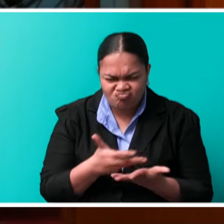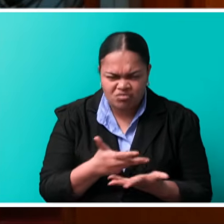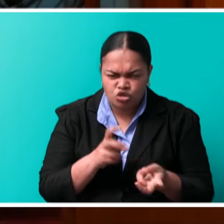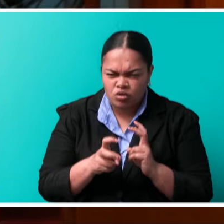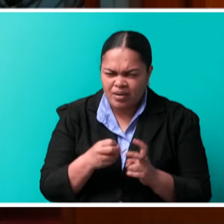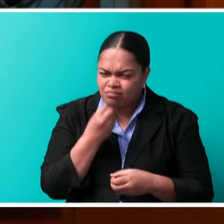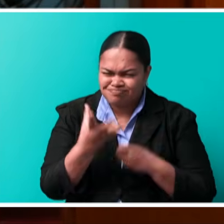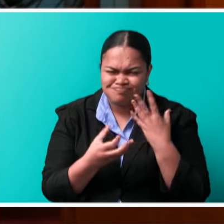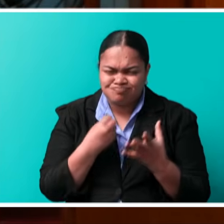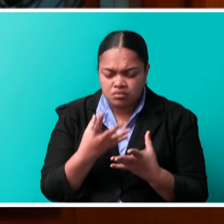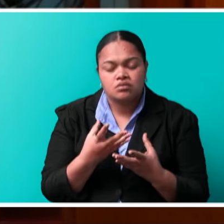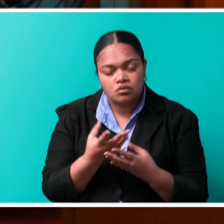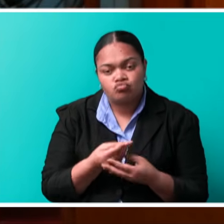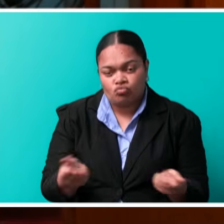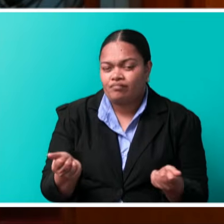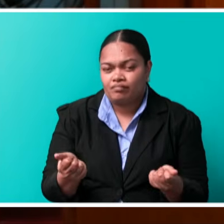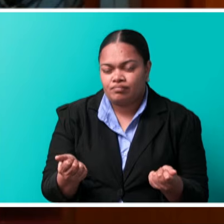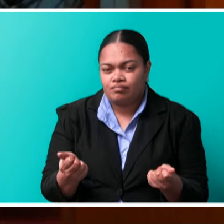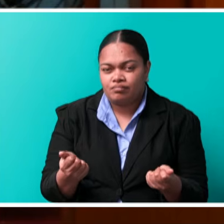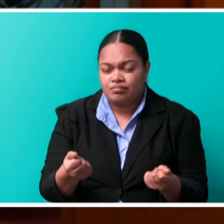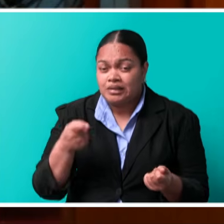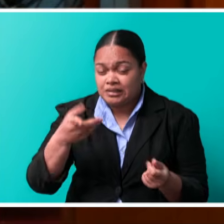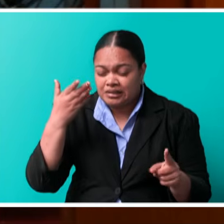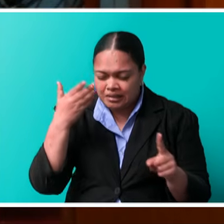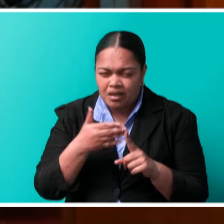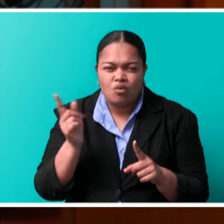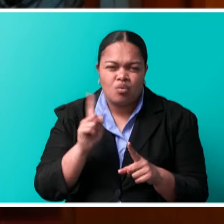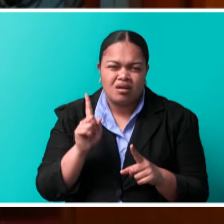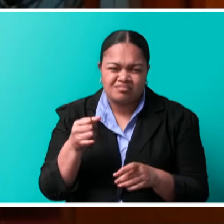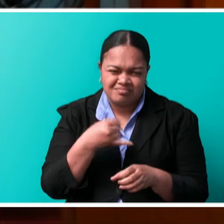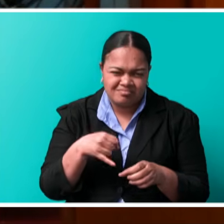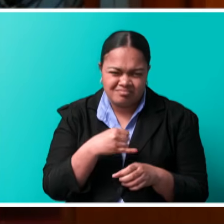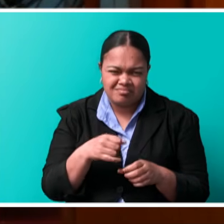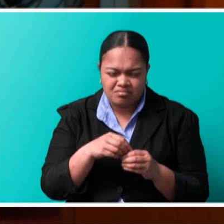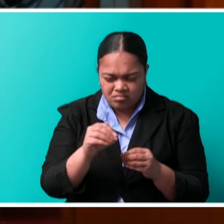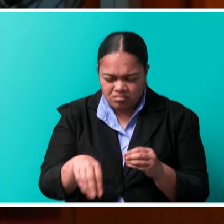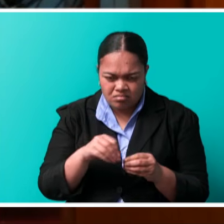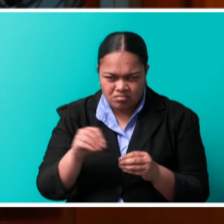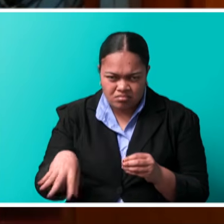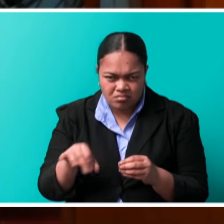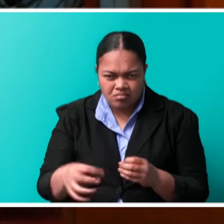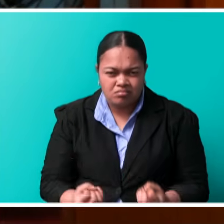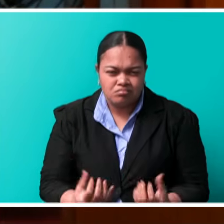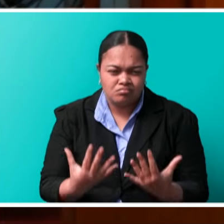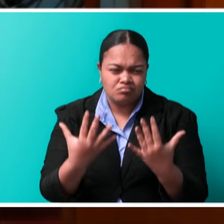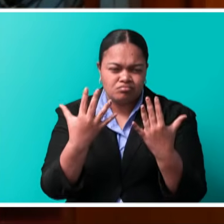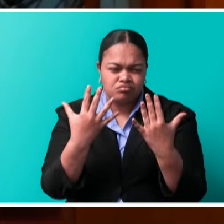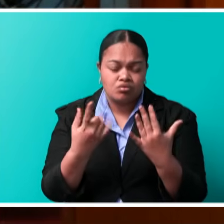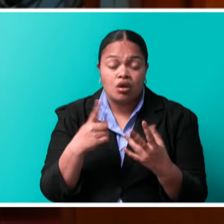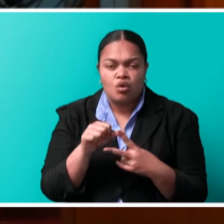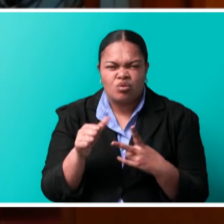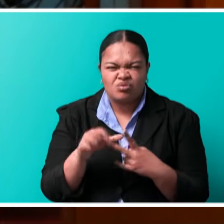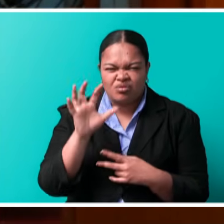through enhanced farm mechanization, targeted fertilizer subsidies, and the upgrading of critical cane access